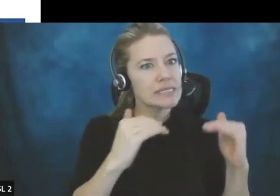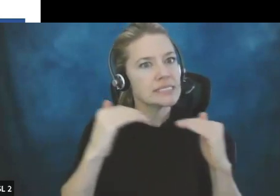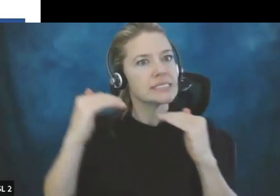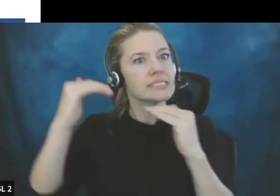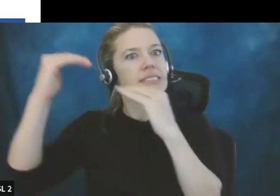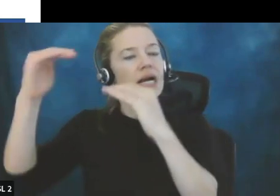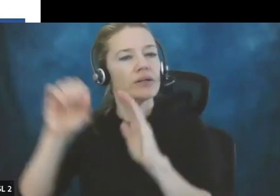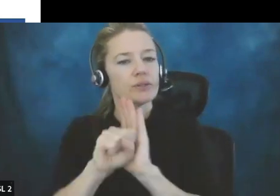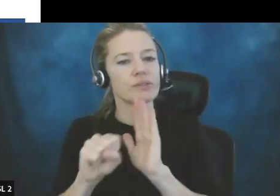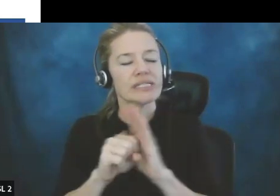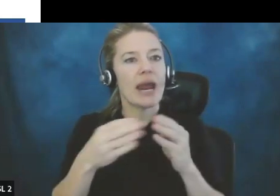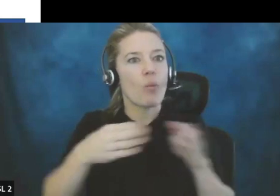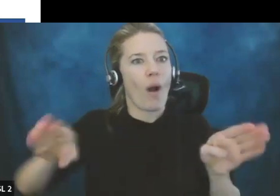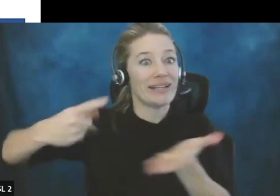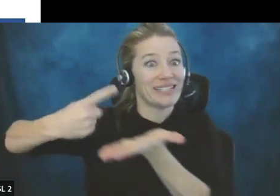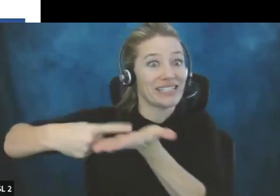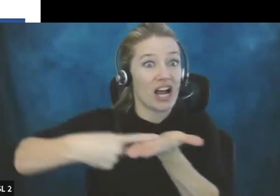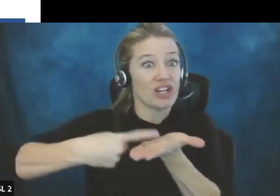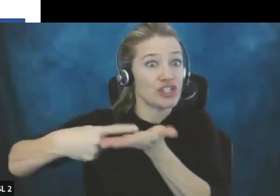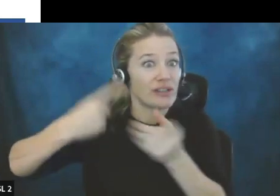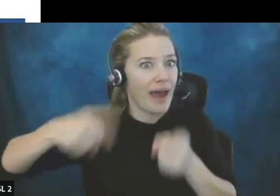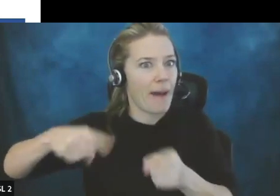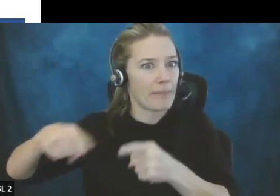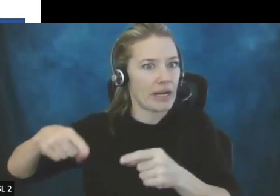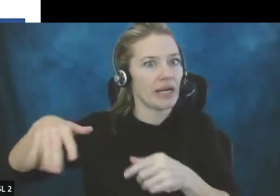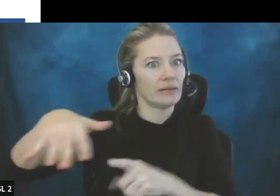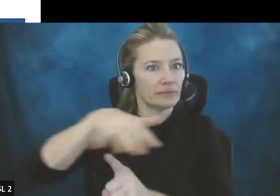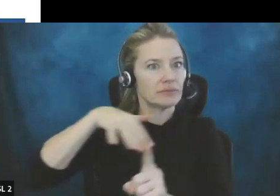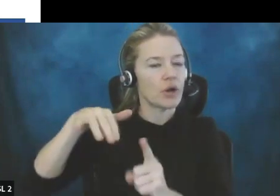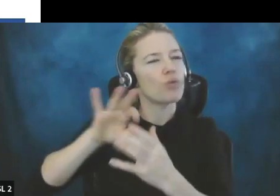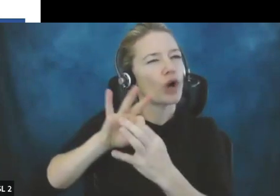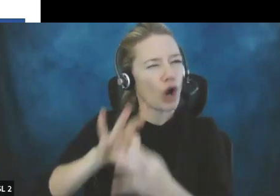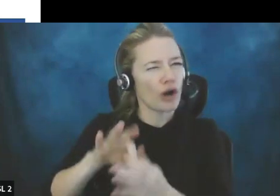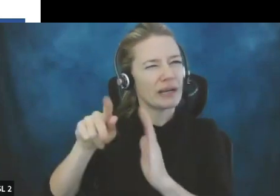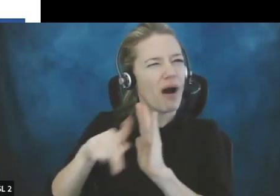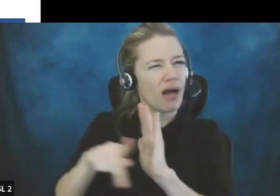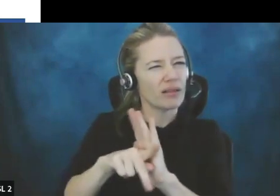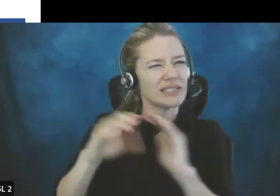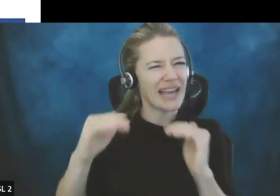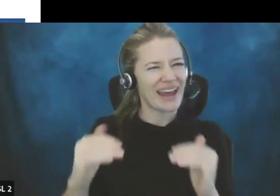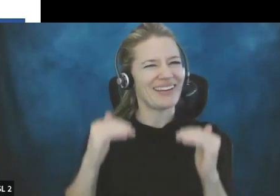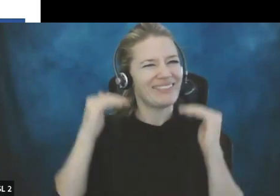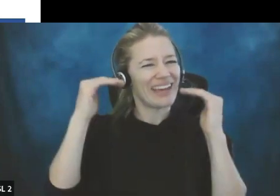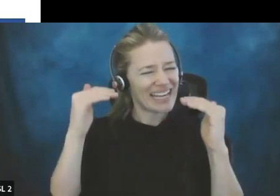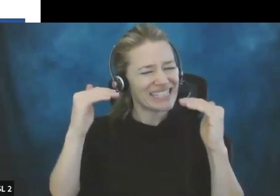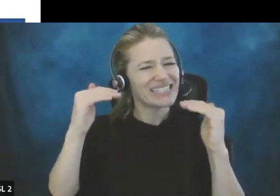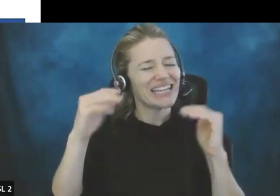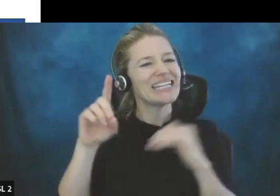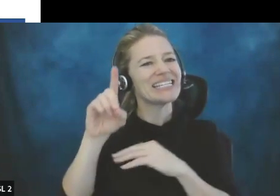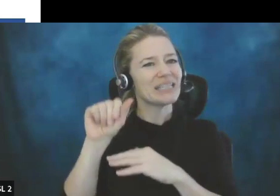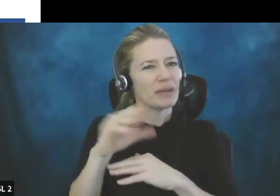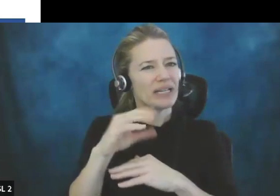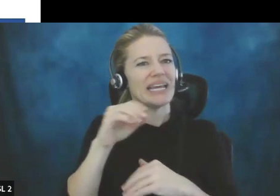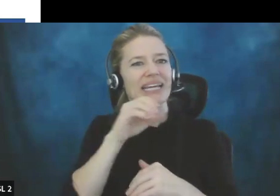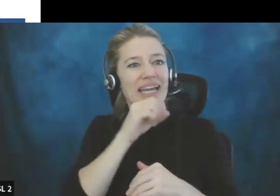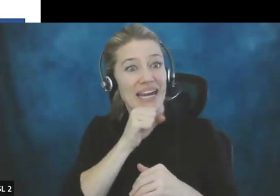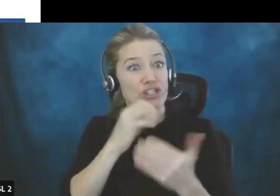percolating it up, so to speak, bringing it up to statewide discussions and tables around policy and